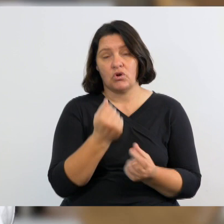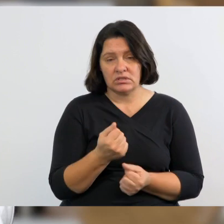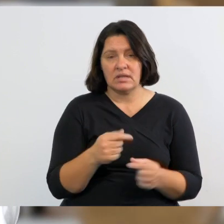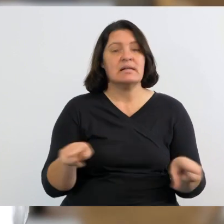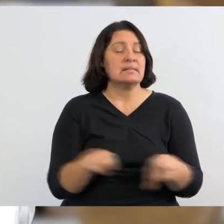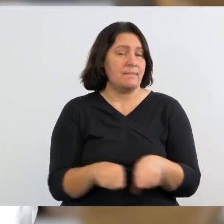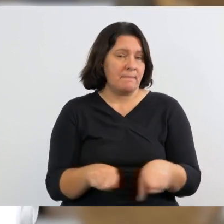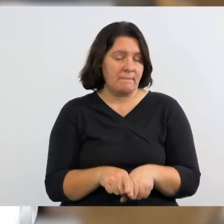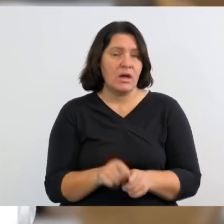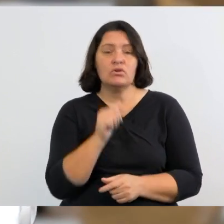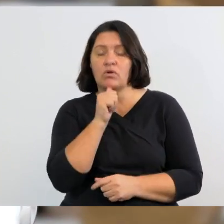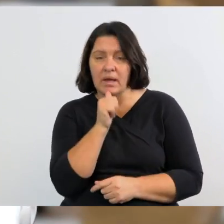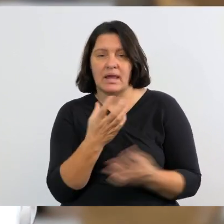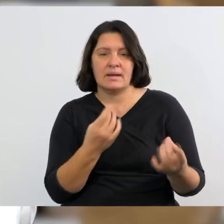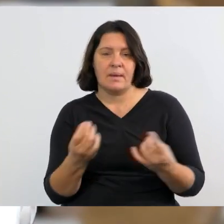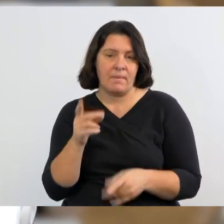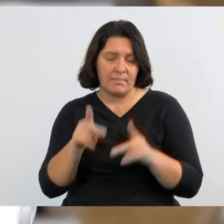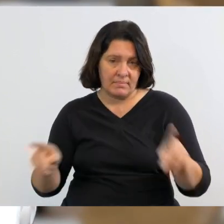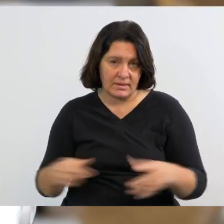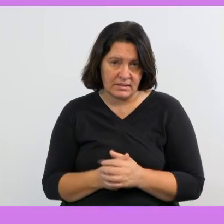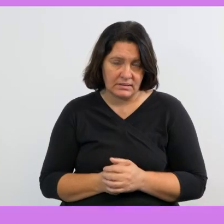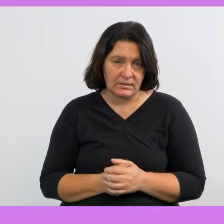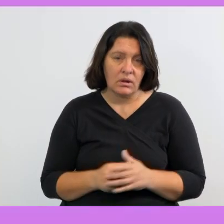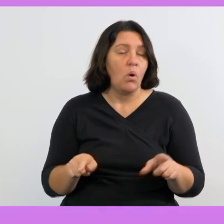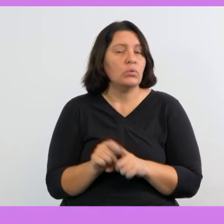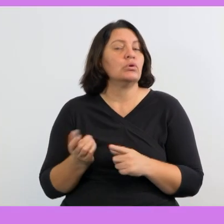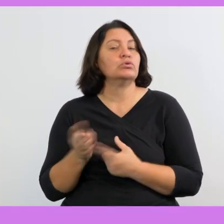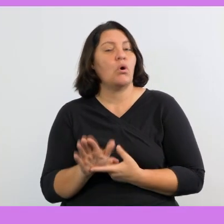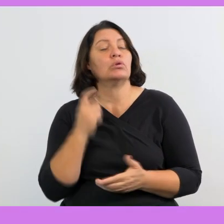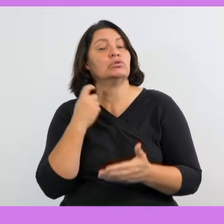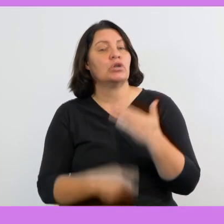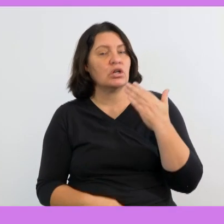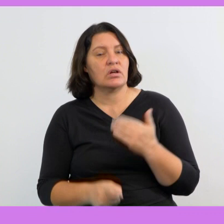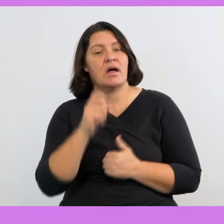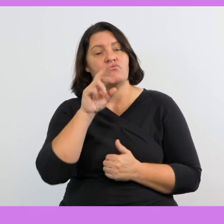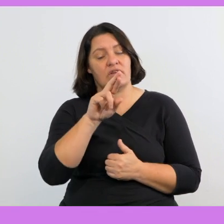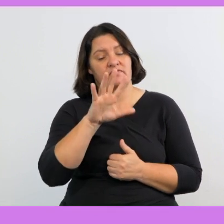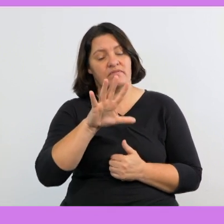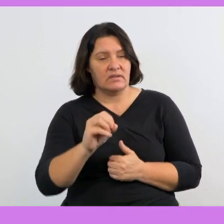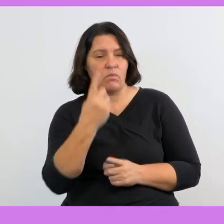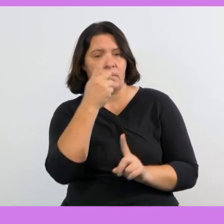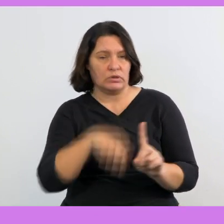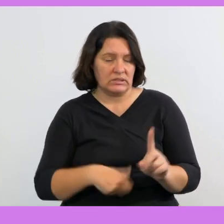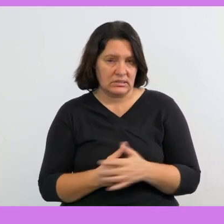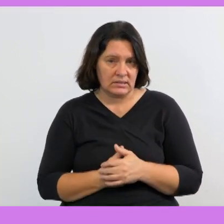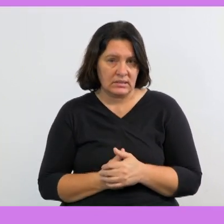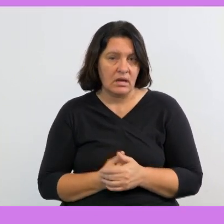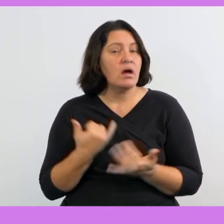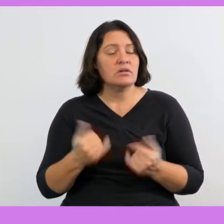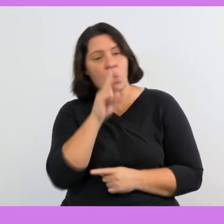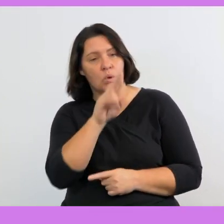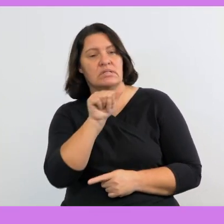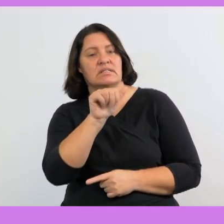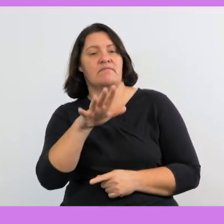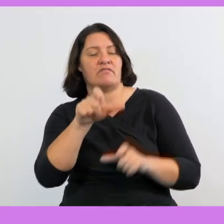of people. And then we also indicated she charges 50 rand per person. Now we are looking at 65 people. So I'm